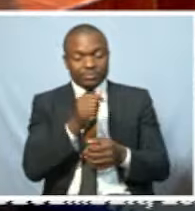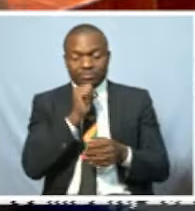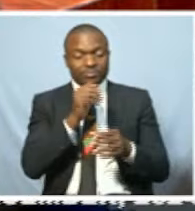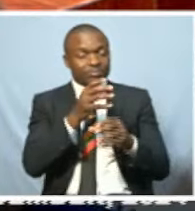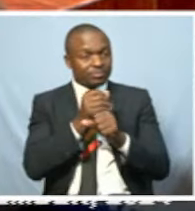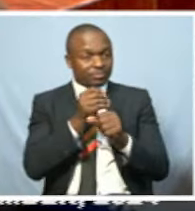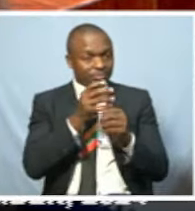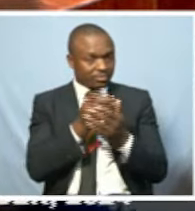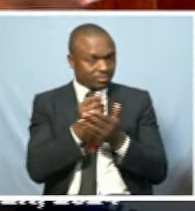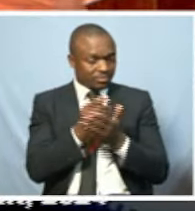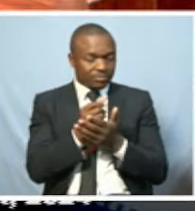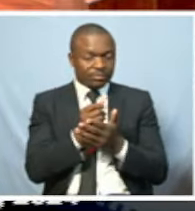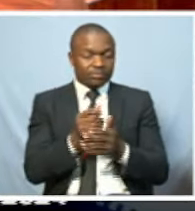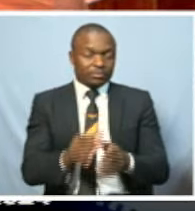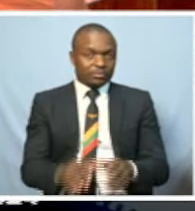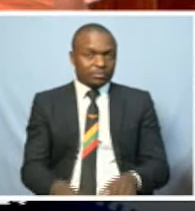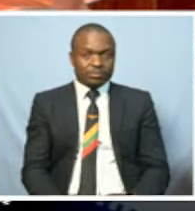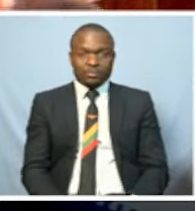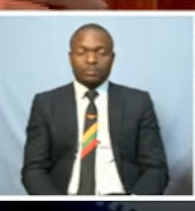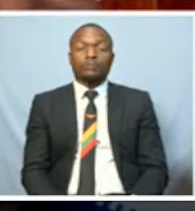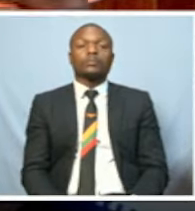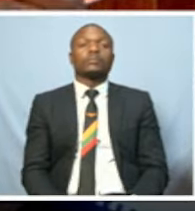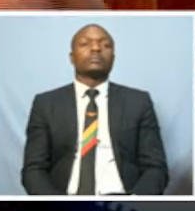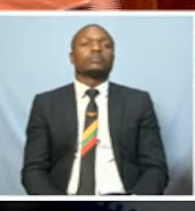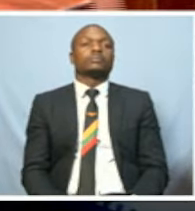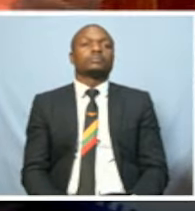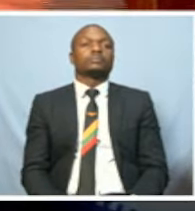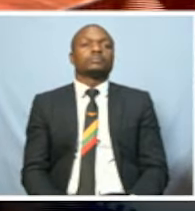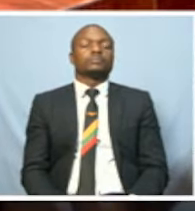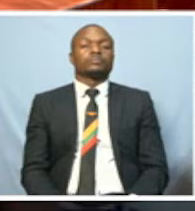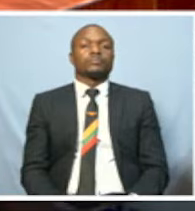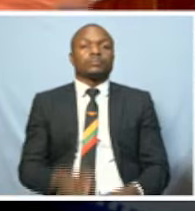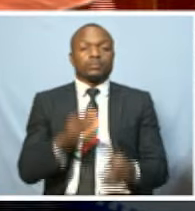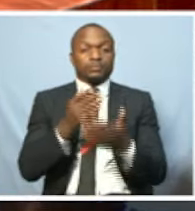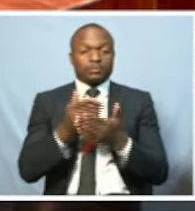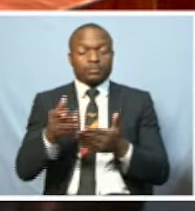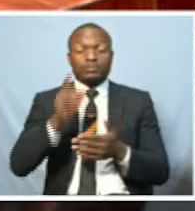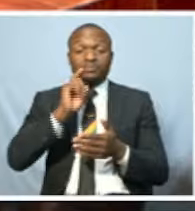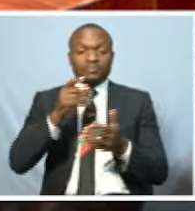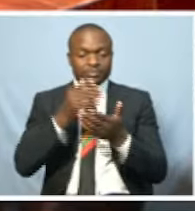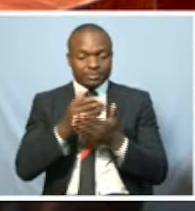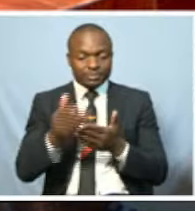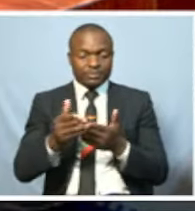funding on time, procurement has to procure on